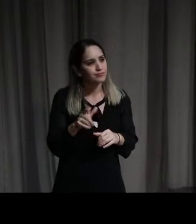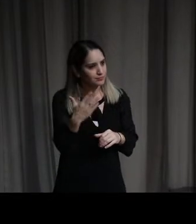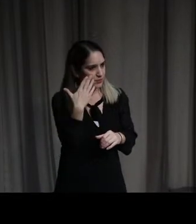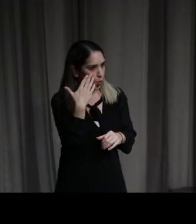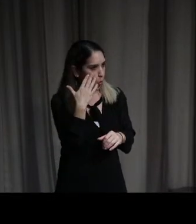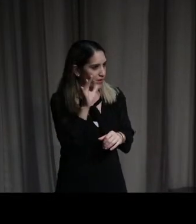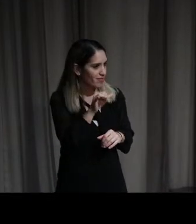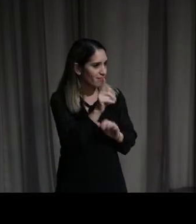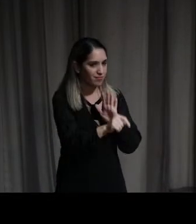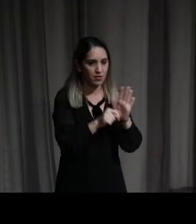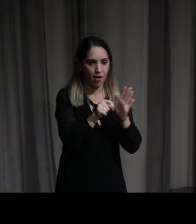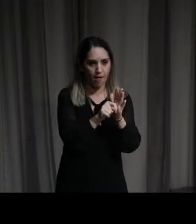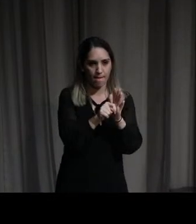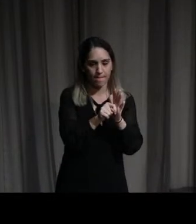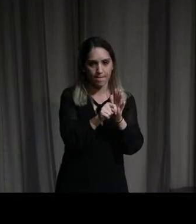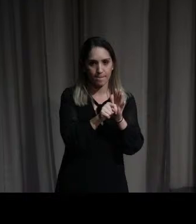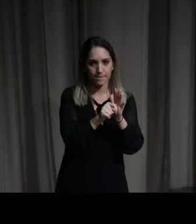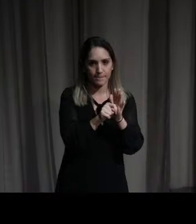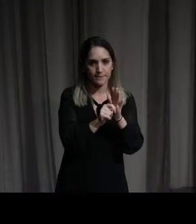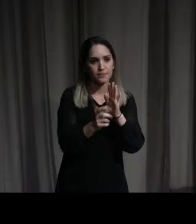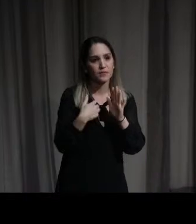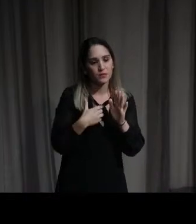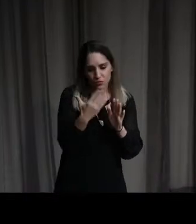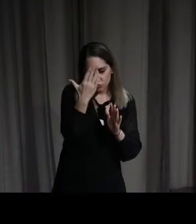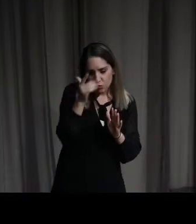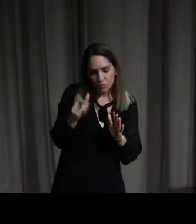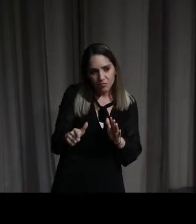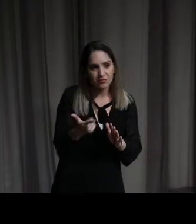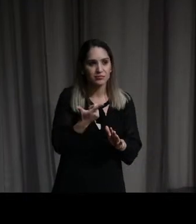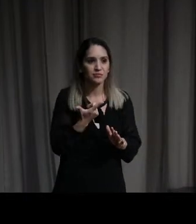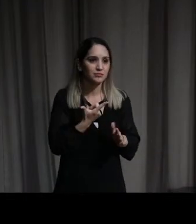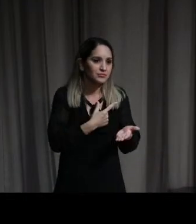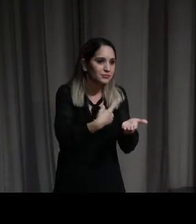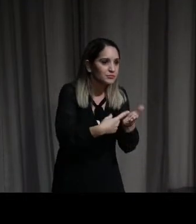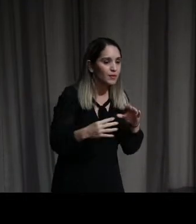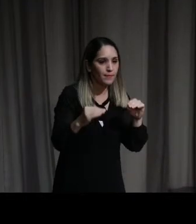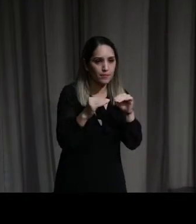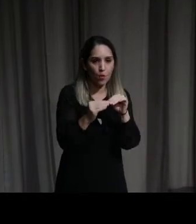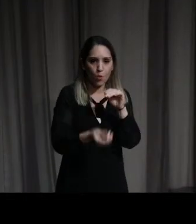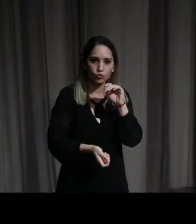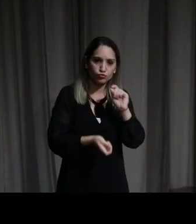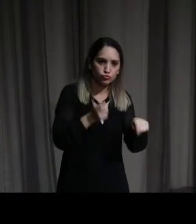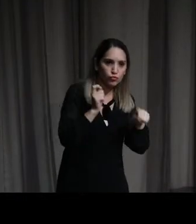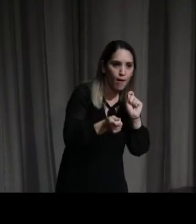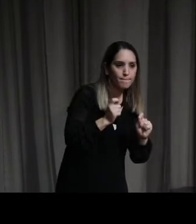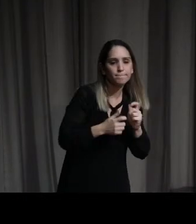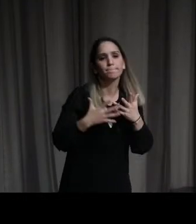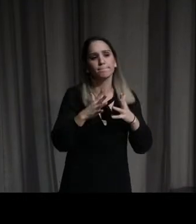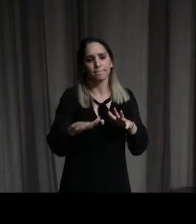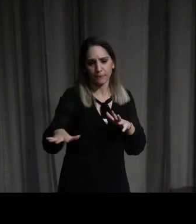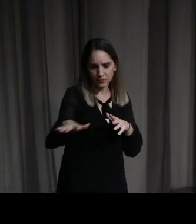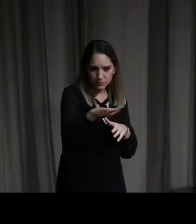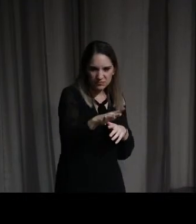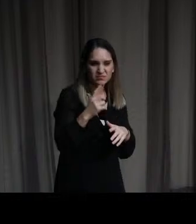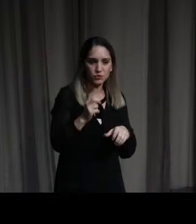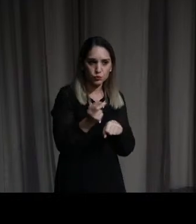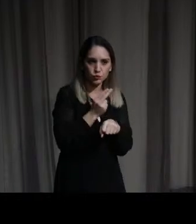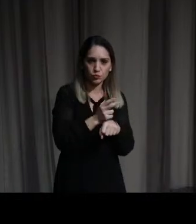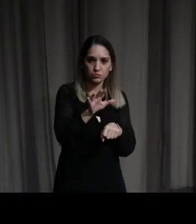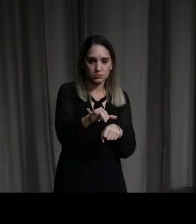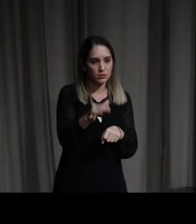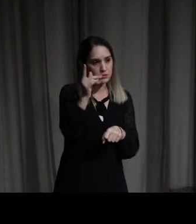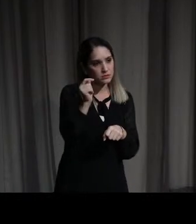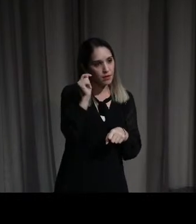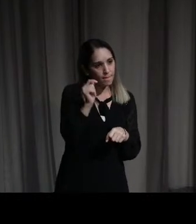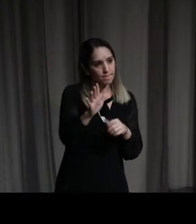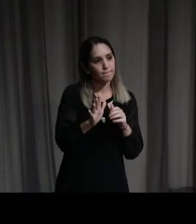that, and he talks about the drums, and the drums that were all,